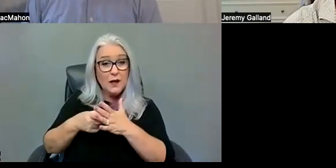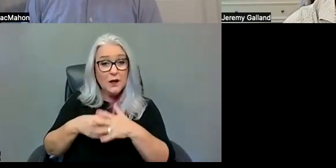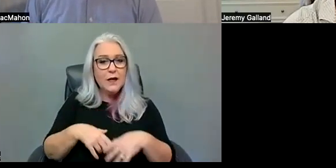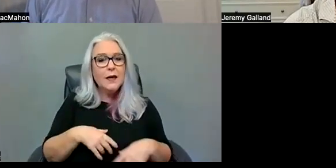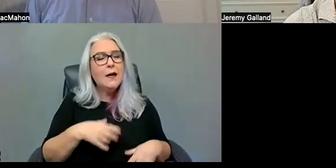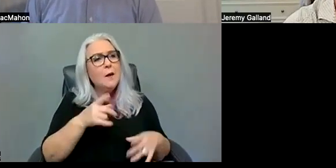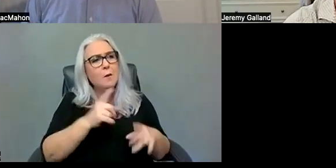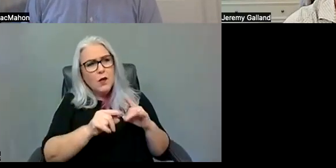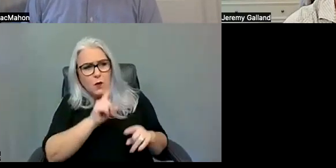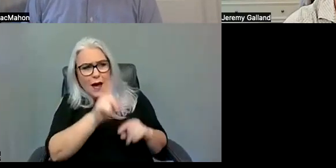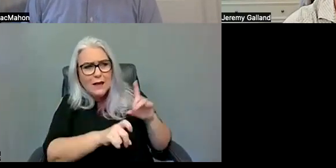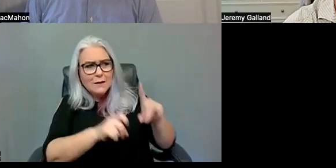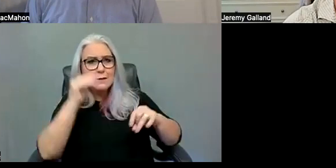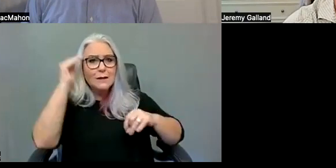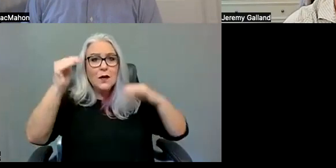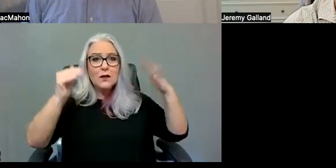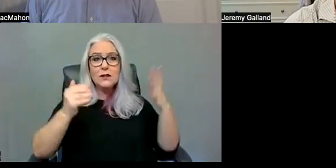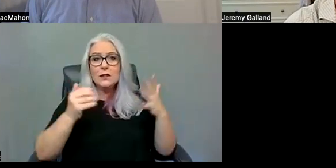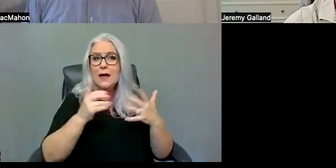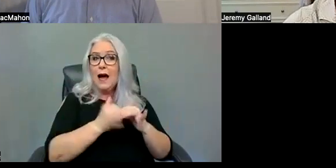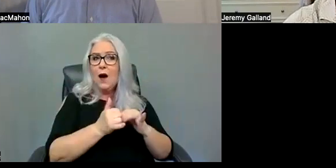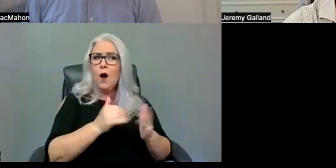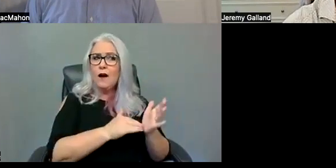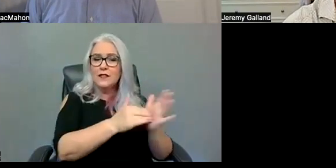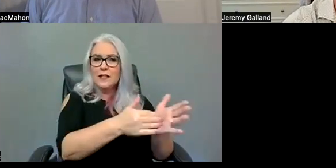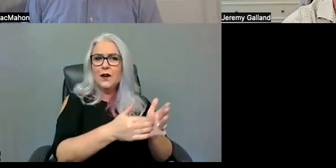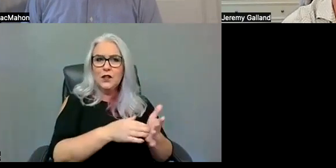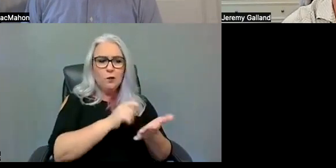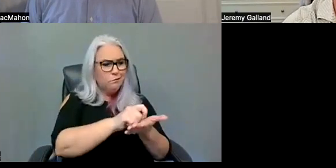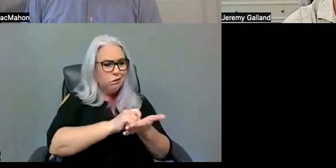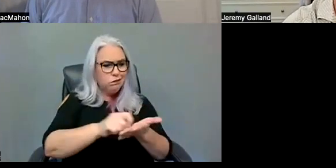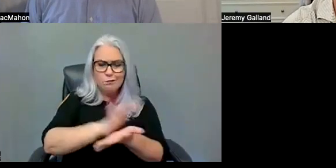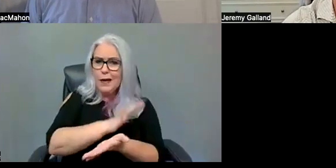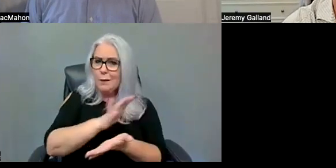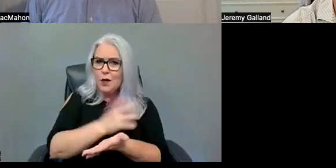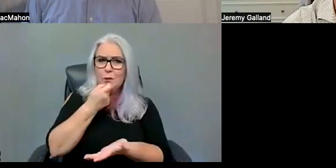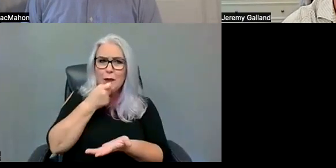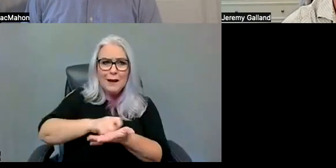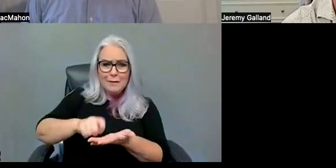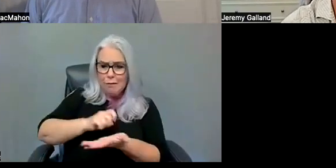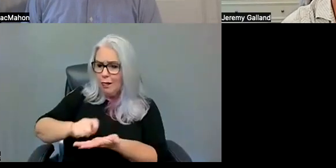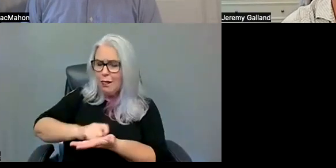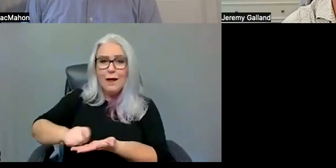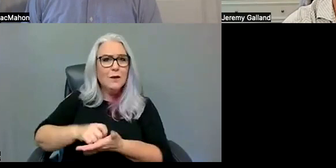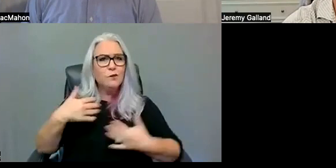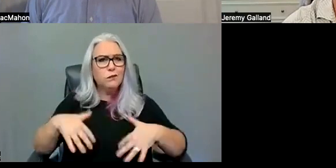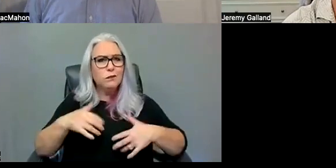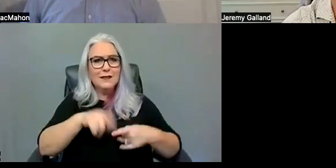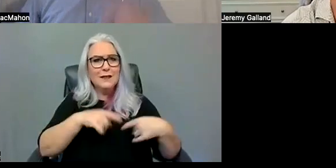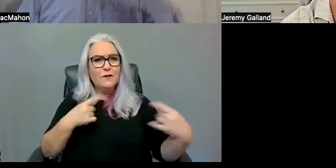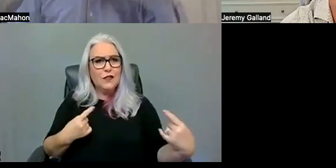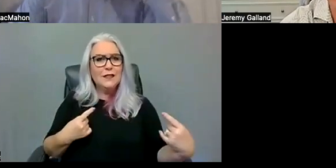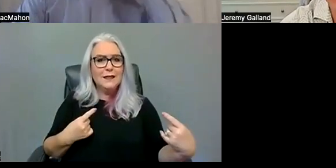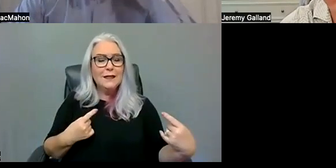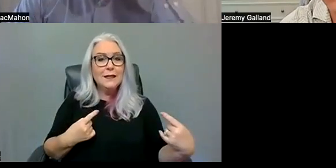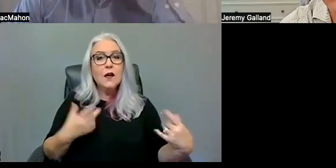you writing on paper with your hand? It's going to be a really different idea. So there's this a little bit of a battle between